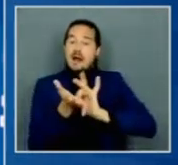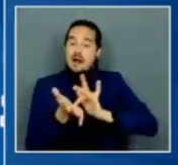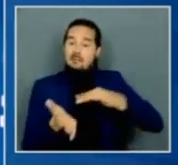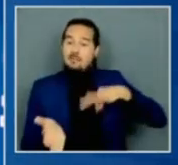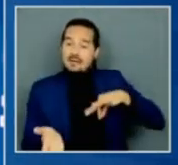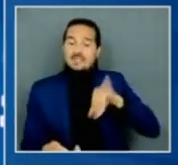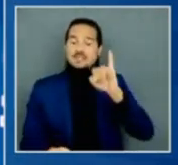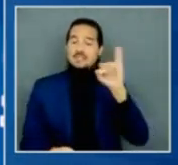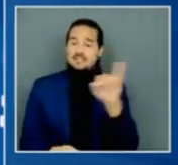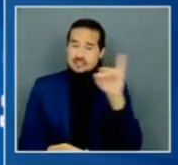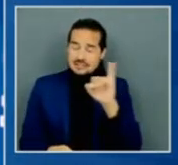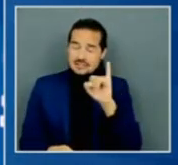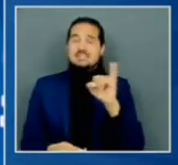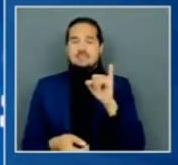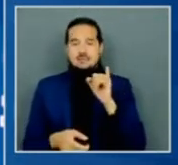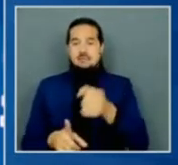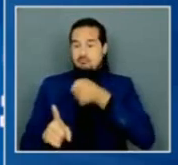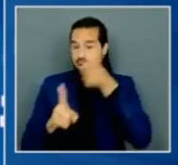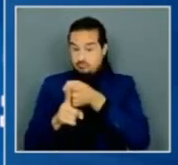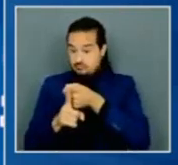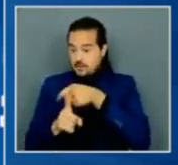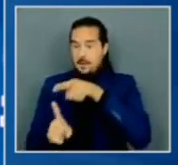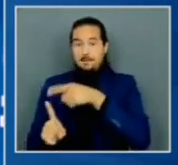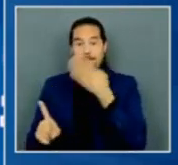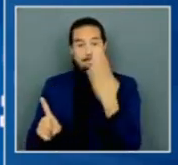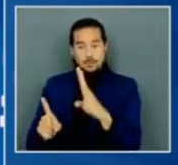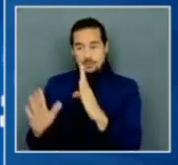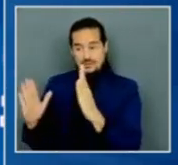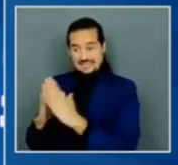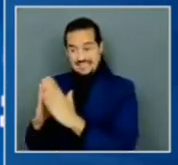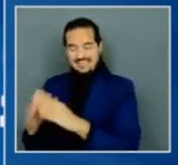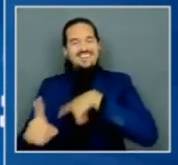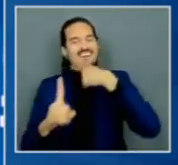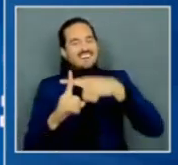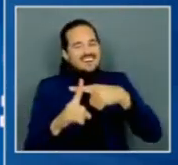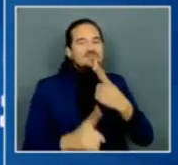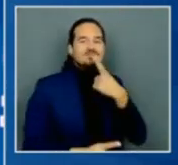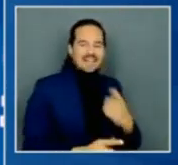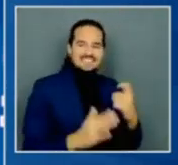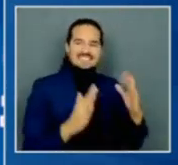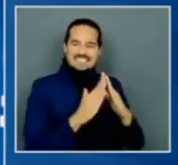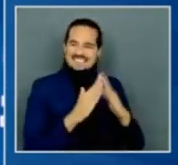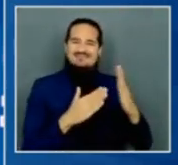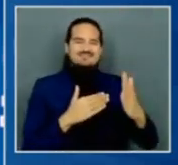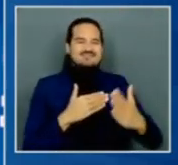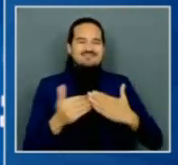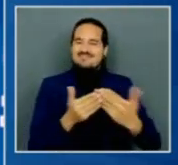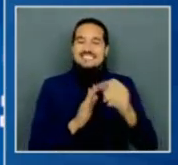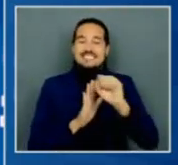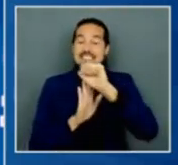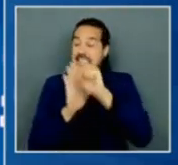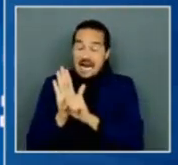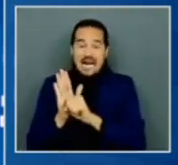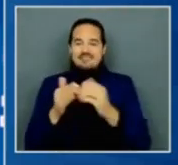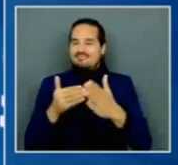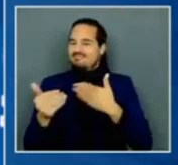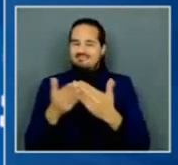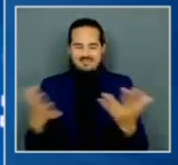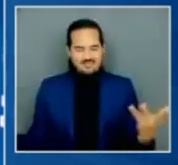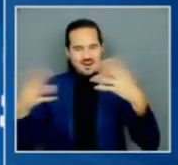Helping cities across the country in red states and blue states, red cities and blue cities, to build